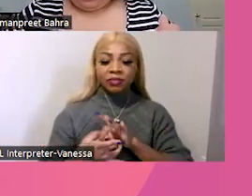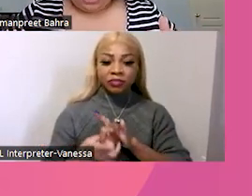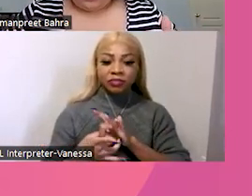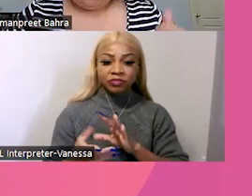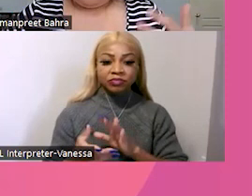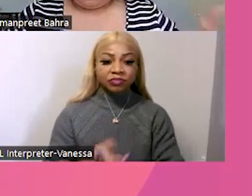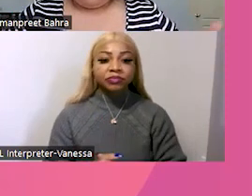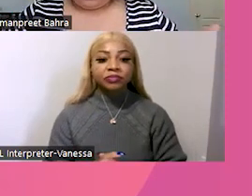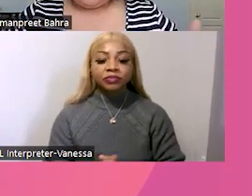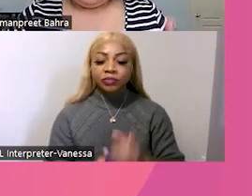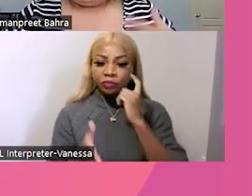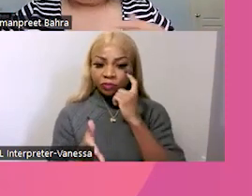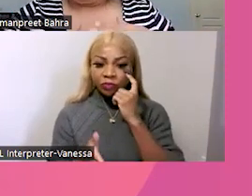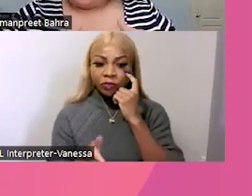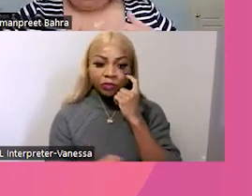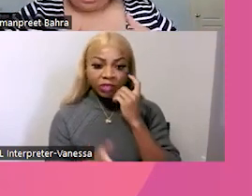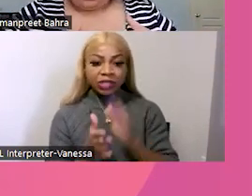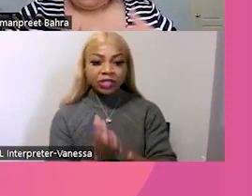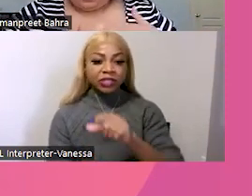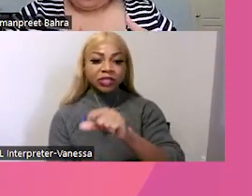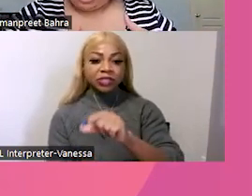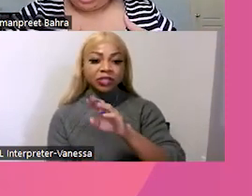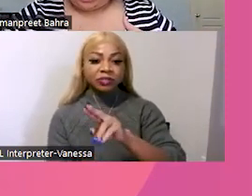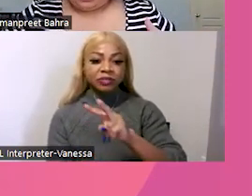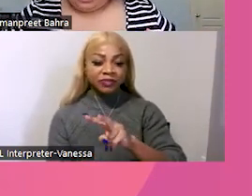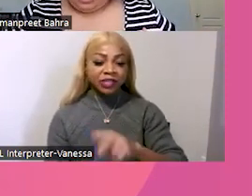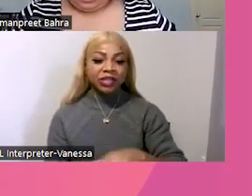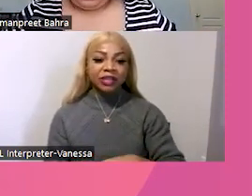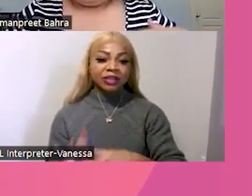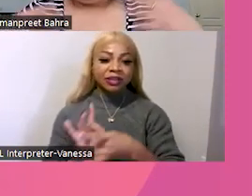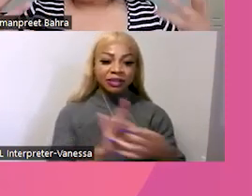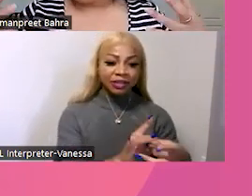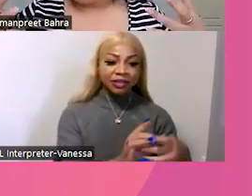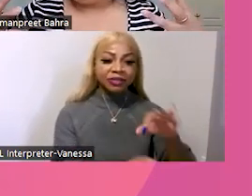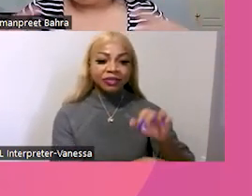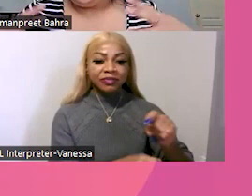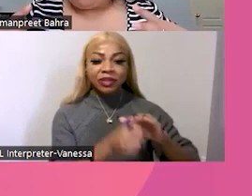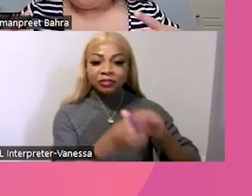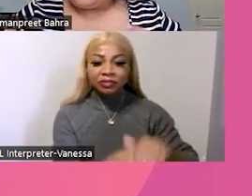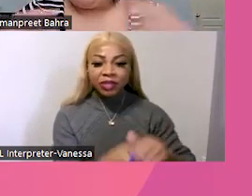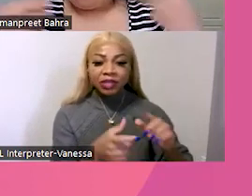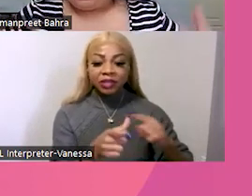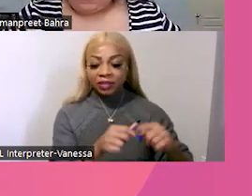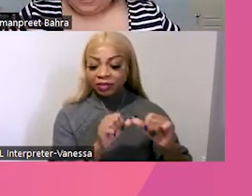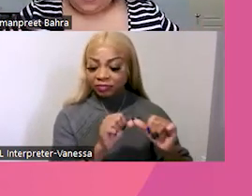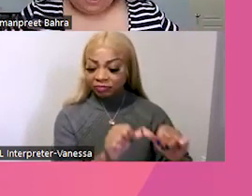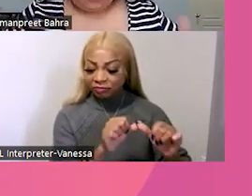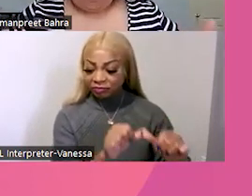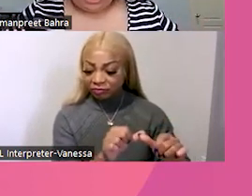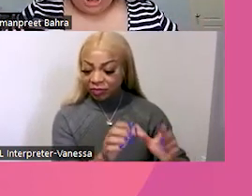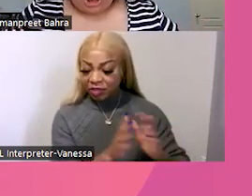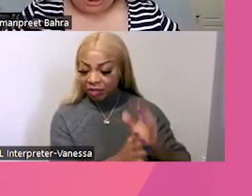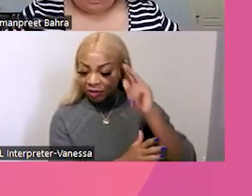where we witness gender-based violence intersecting with fat oppression, and then maintaining what we call a politics